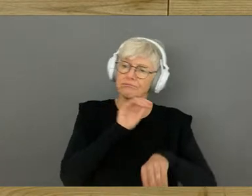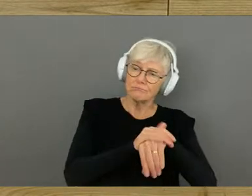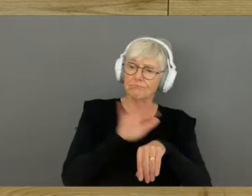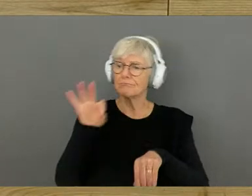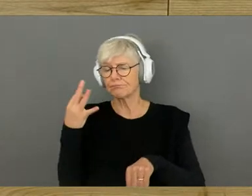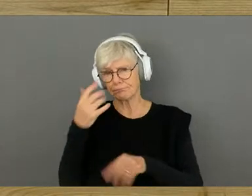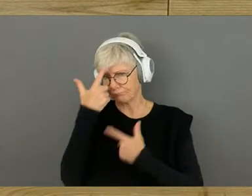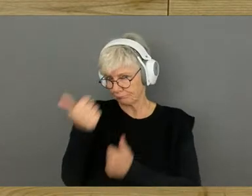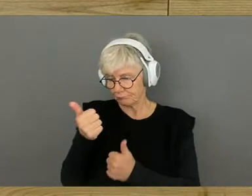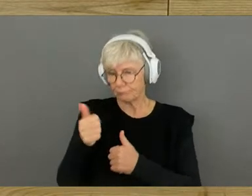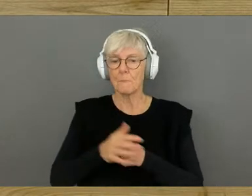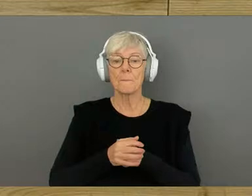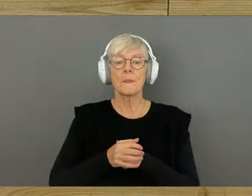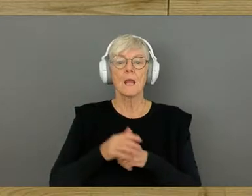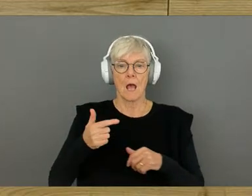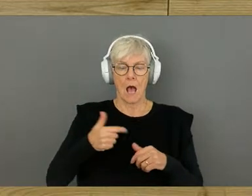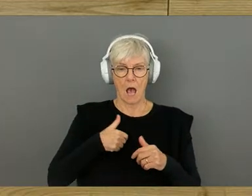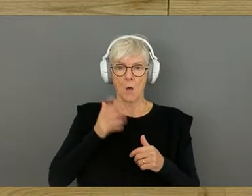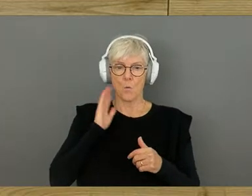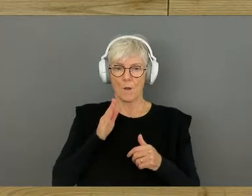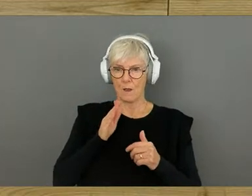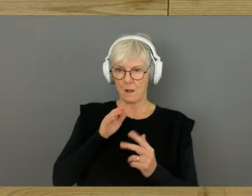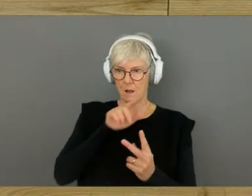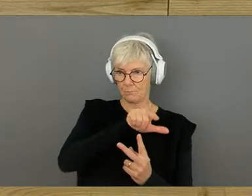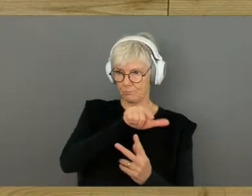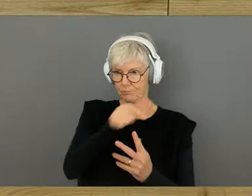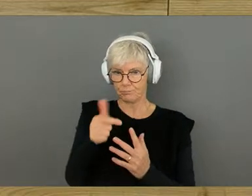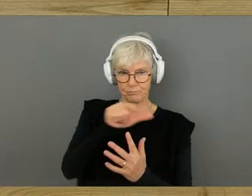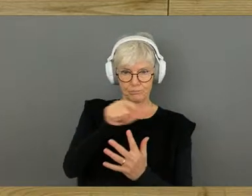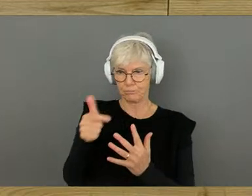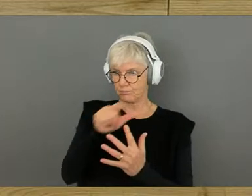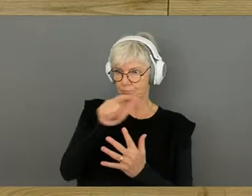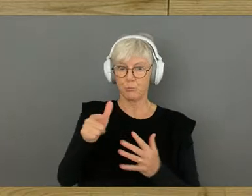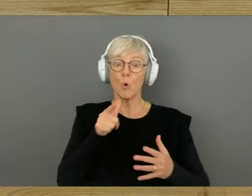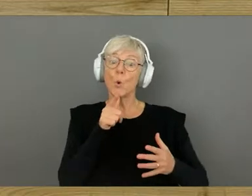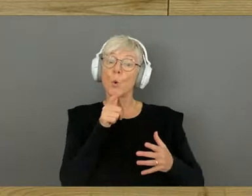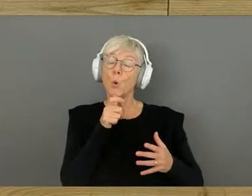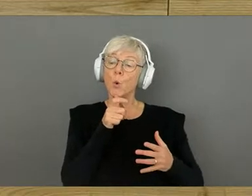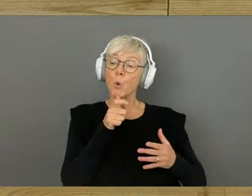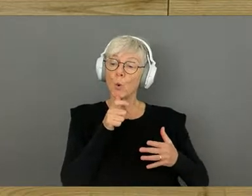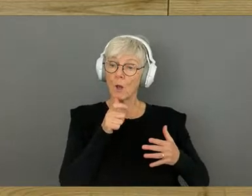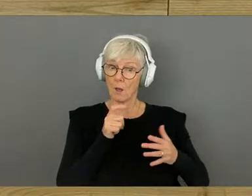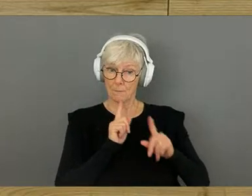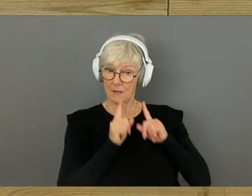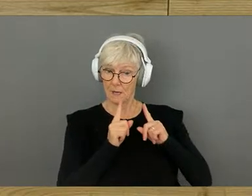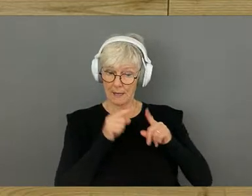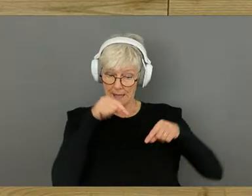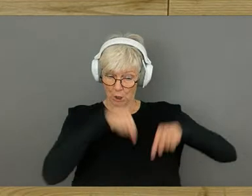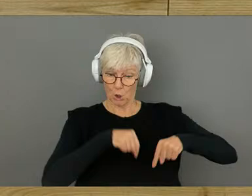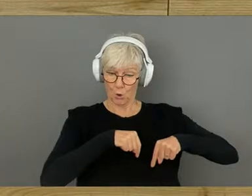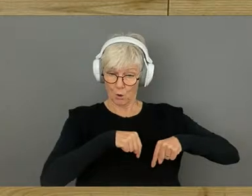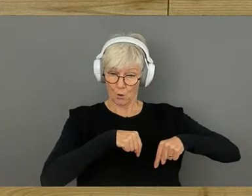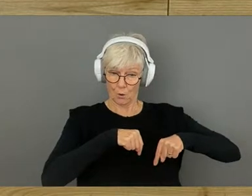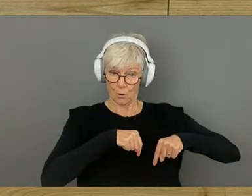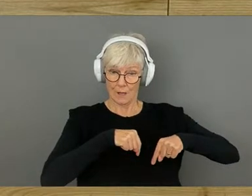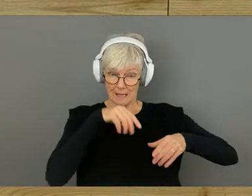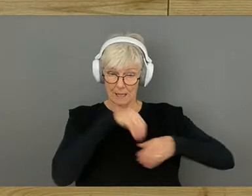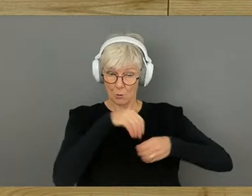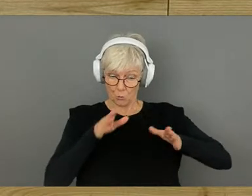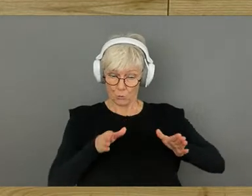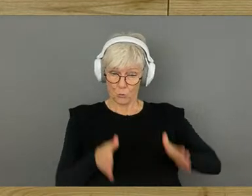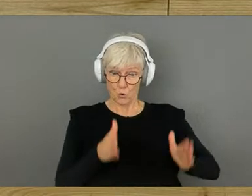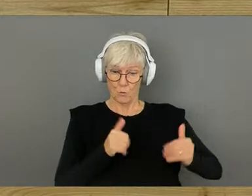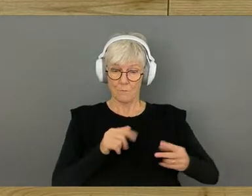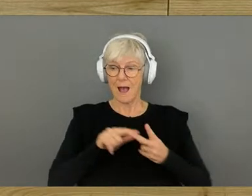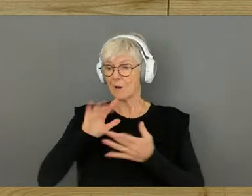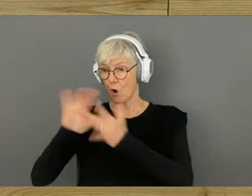be alternating between members of the media who are present in the media room and those online. Nous allons maintenant